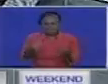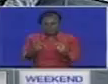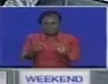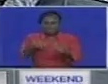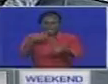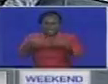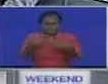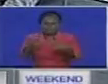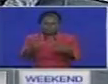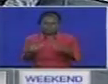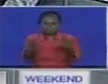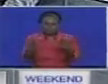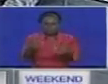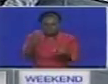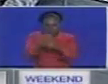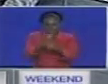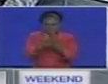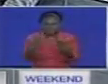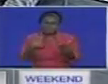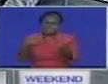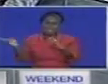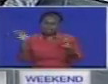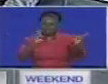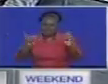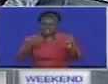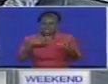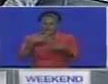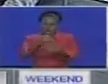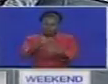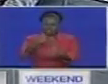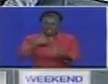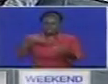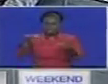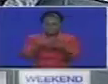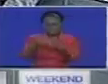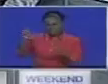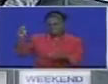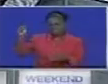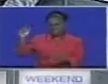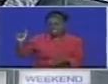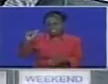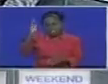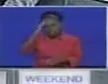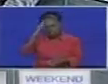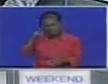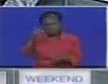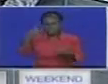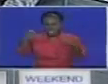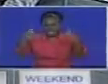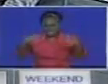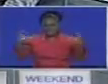a clamor for certain things to be done. I am ready. I am confident that the members of TNA who know what real success of a party